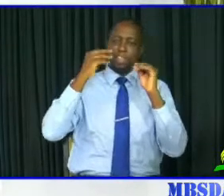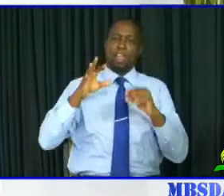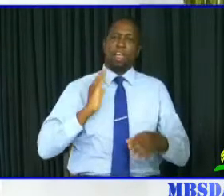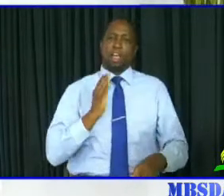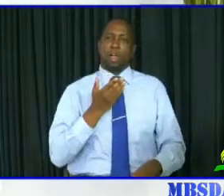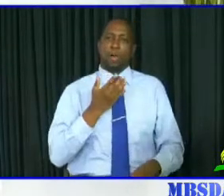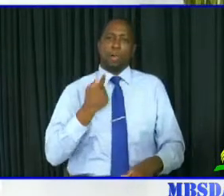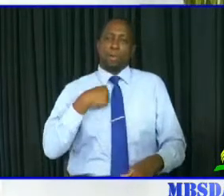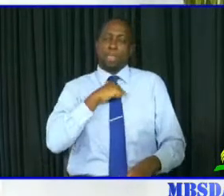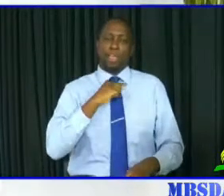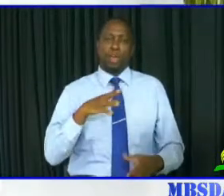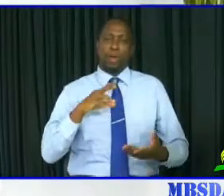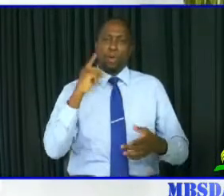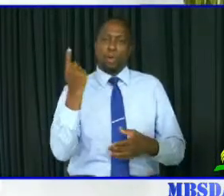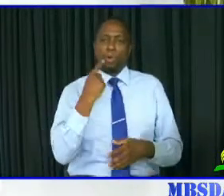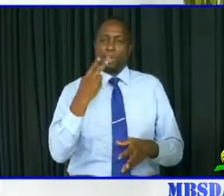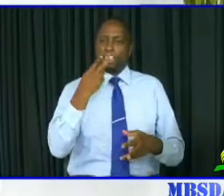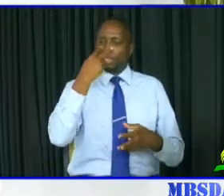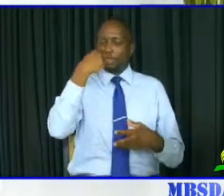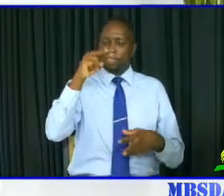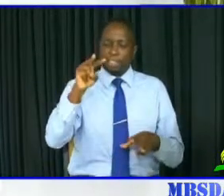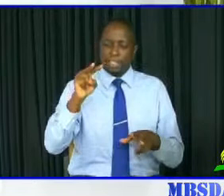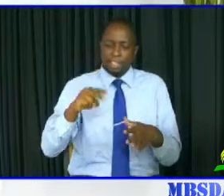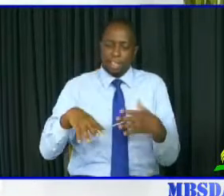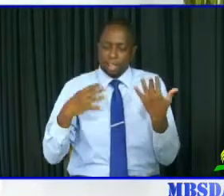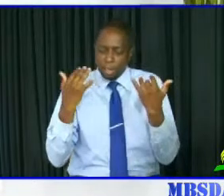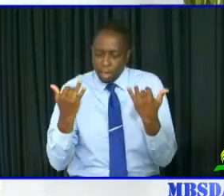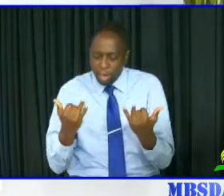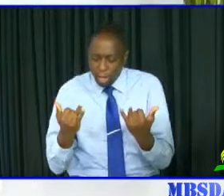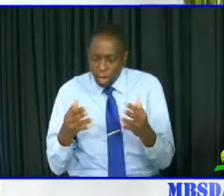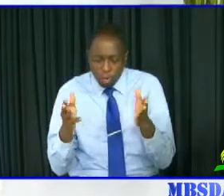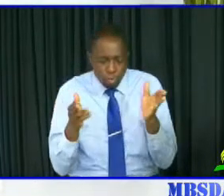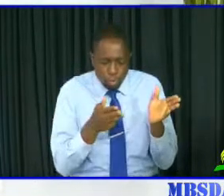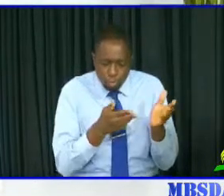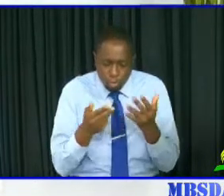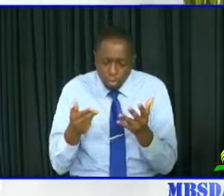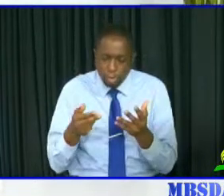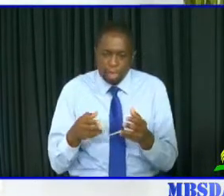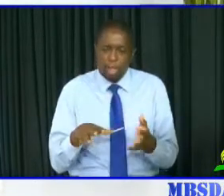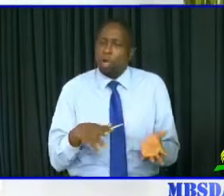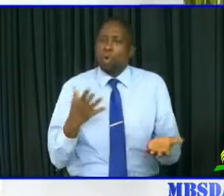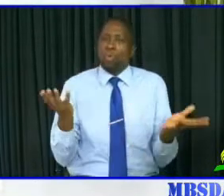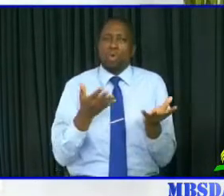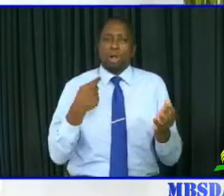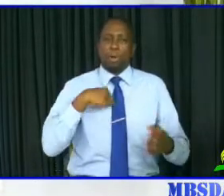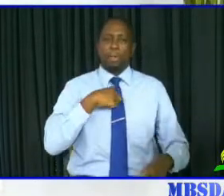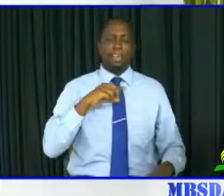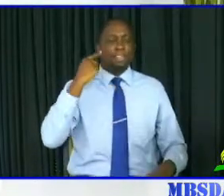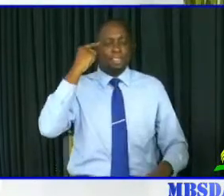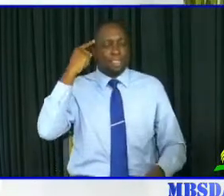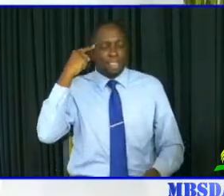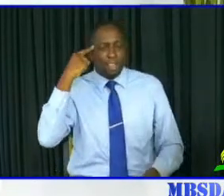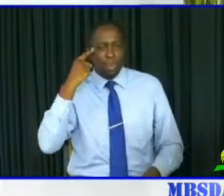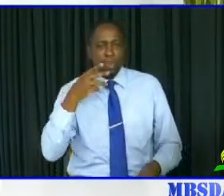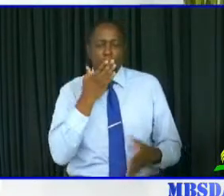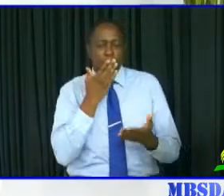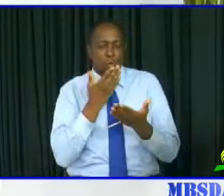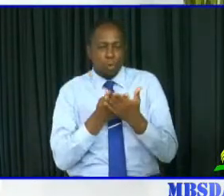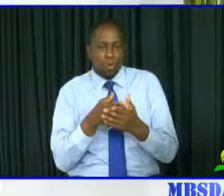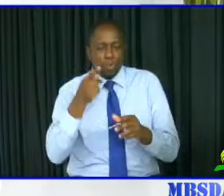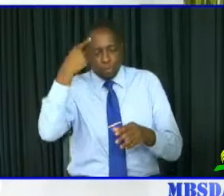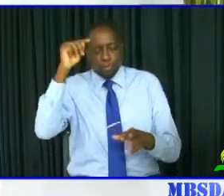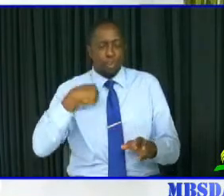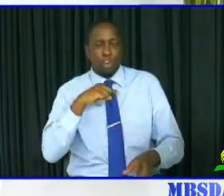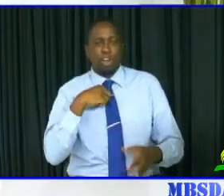We are able only to recognize What we think is good for us for a time, but dangerous for